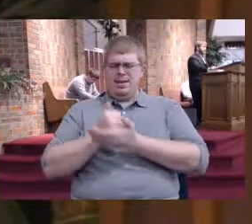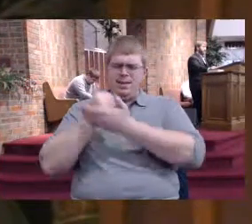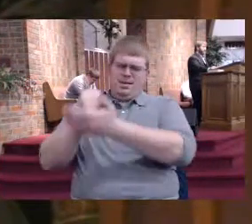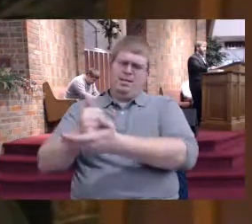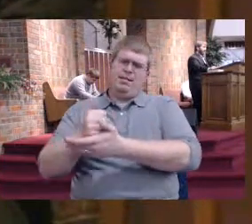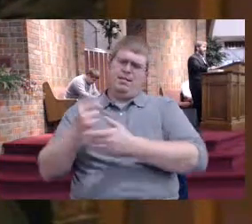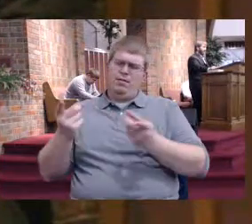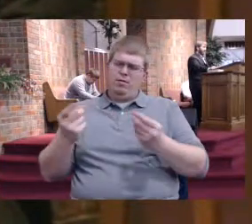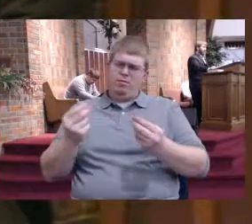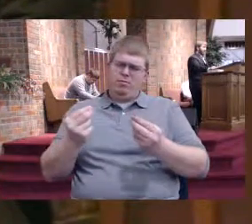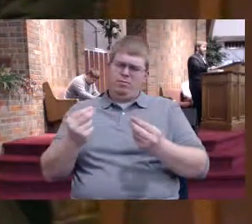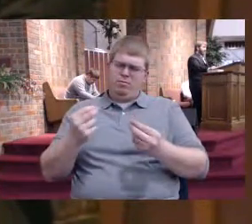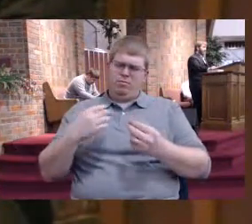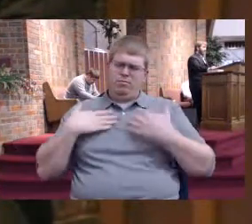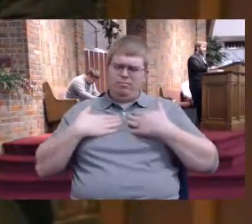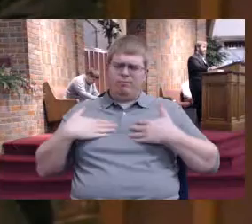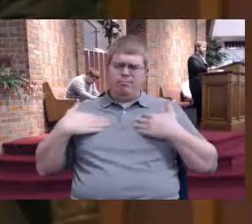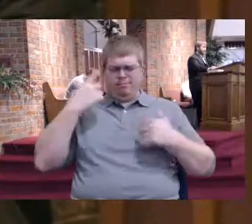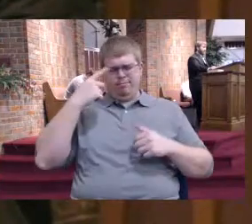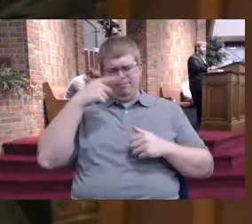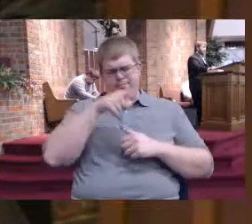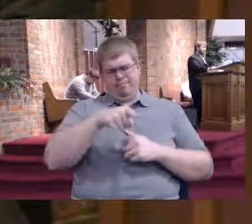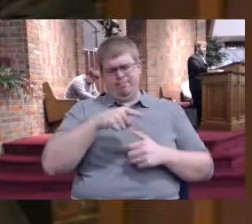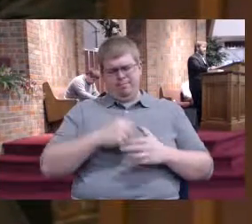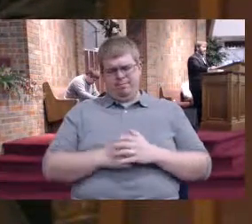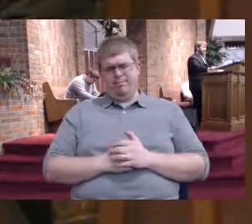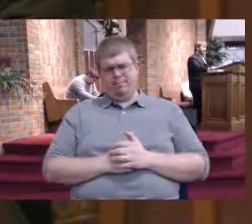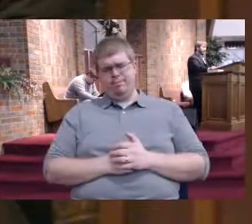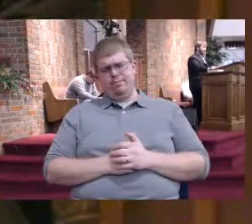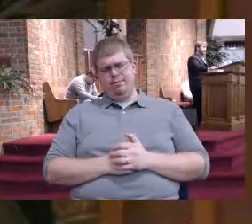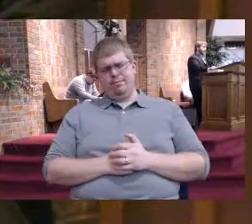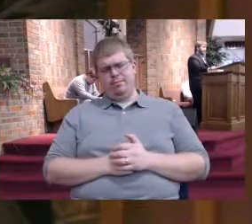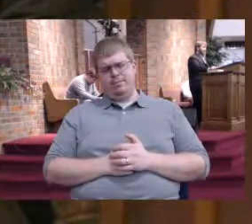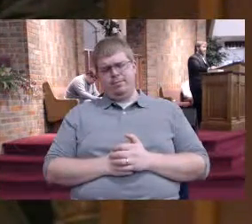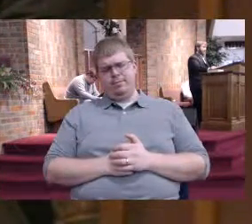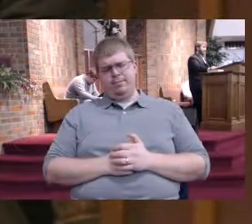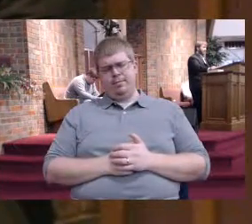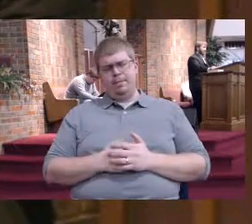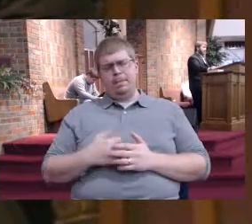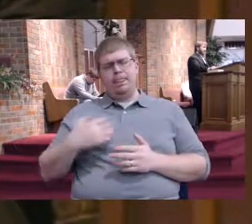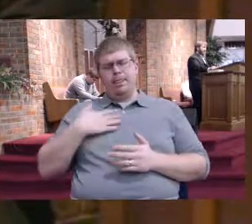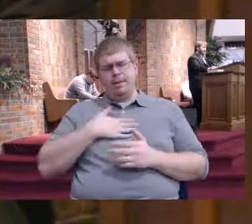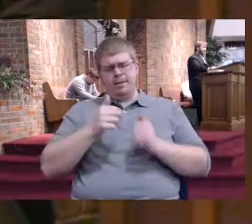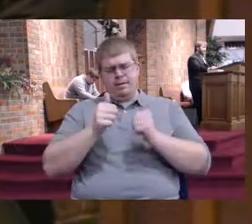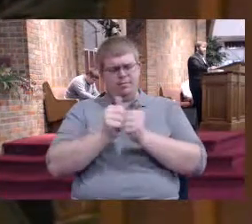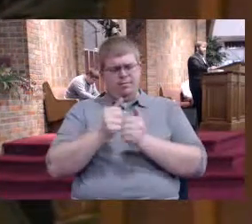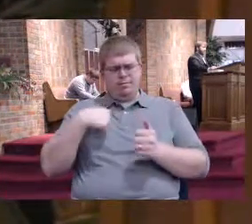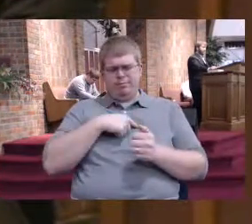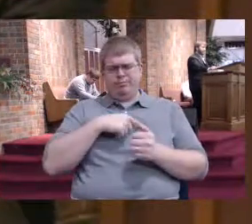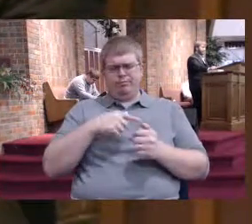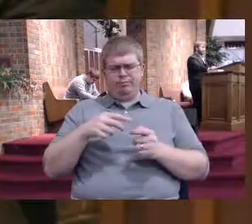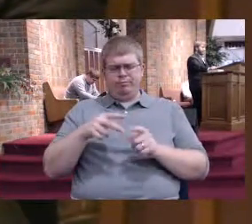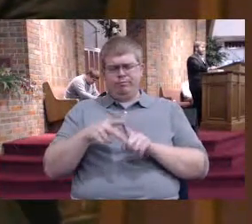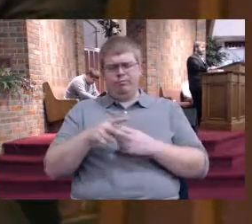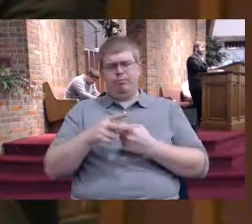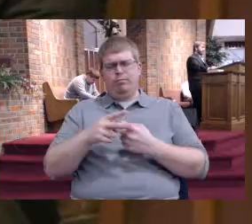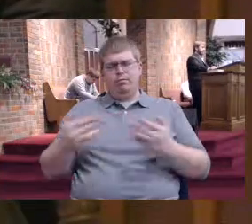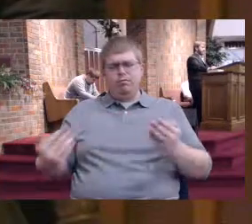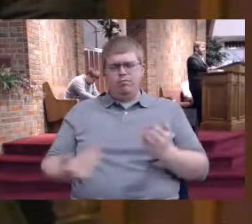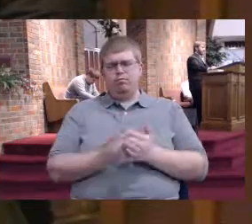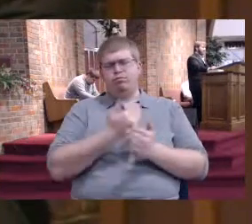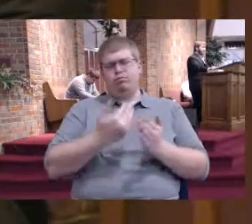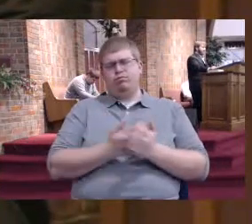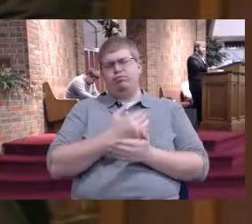you. Lord, we ask you to be with us as we start a new week, as we go to our jobs, go to school, whatever